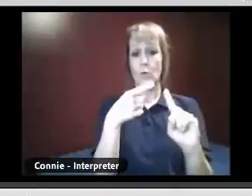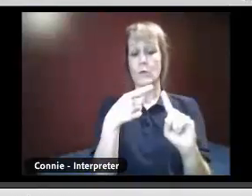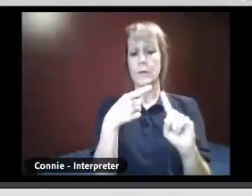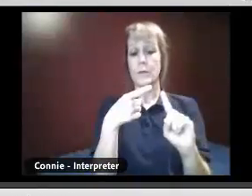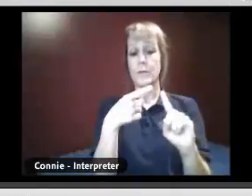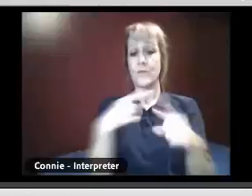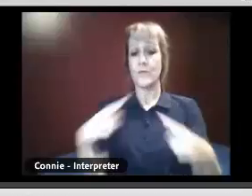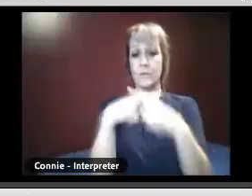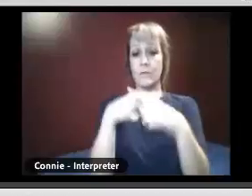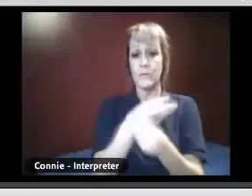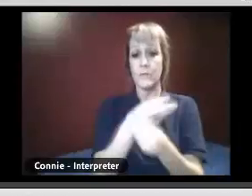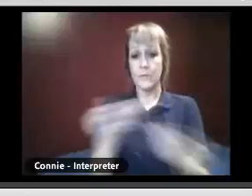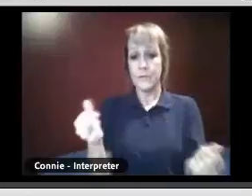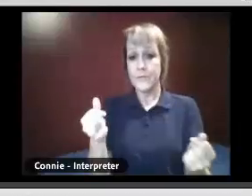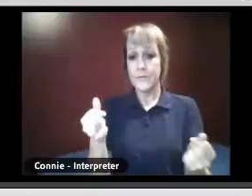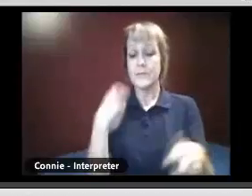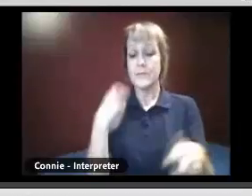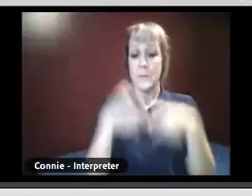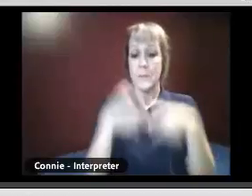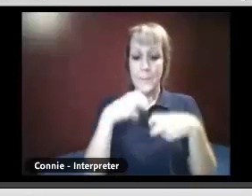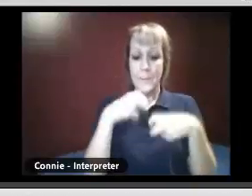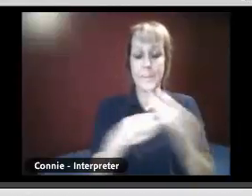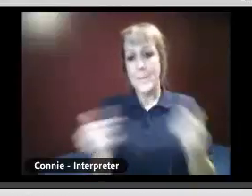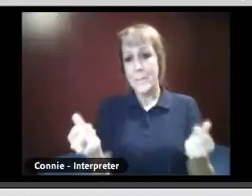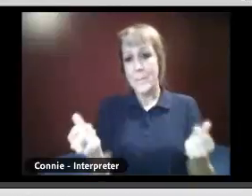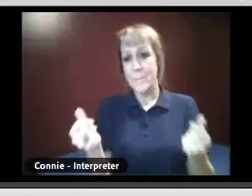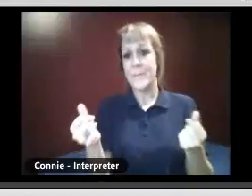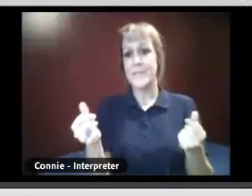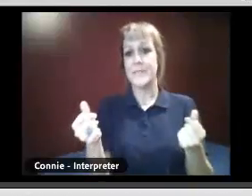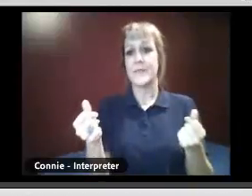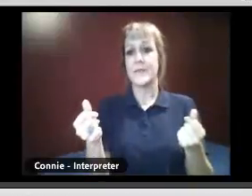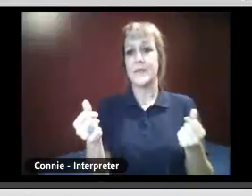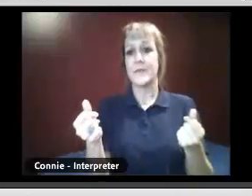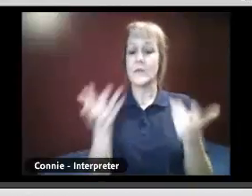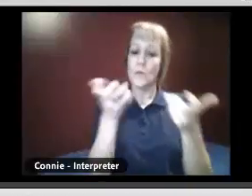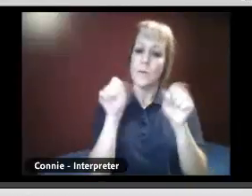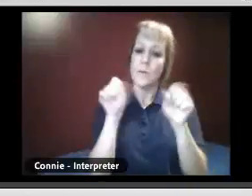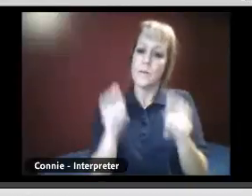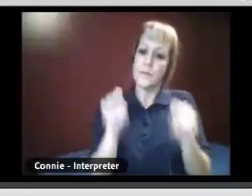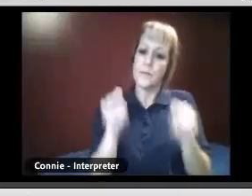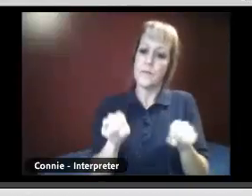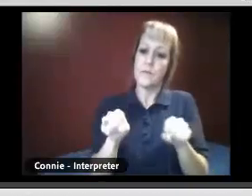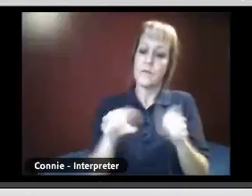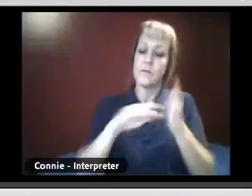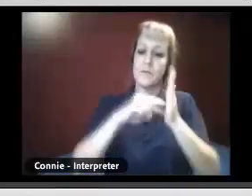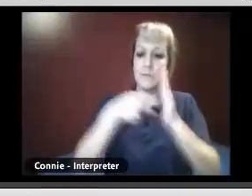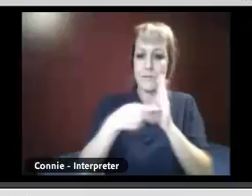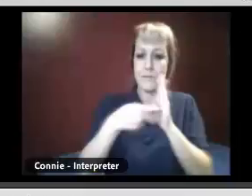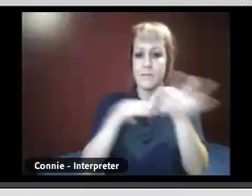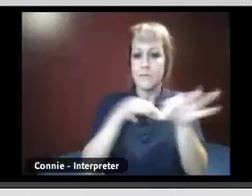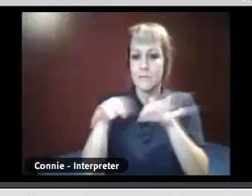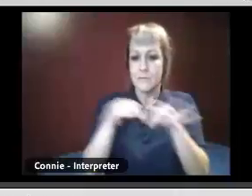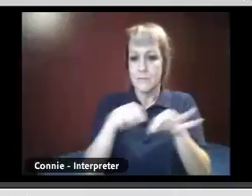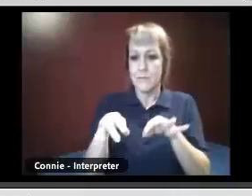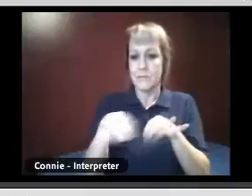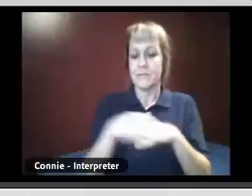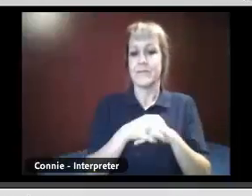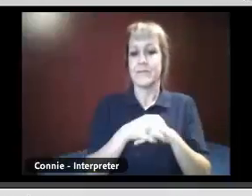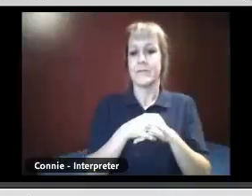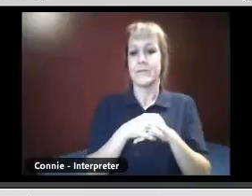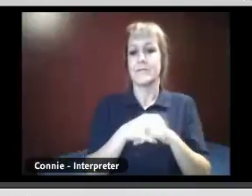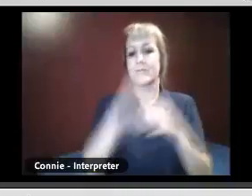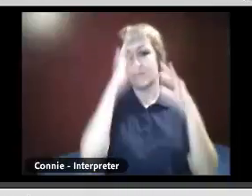conflict resolution, problem resolution, is to be able to define the issue, to